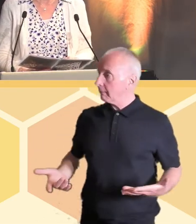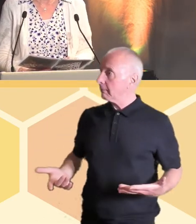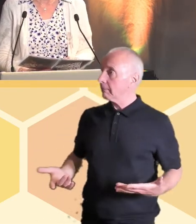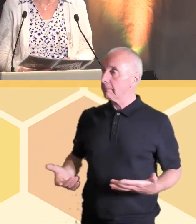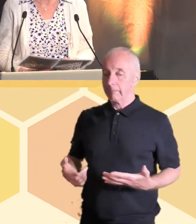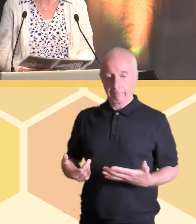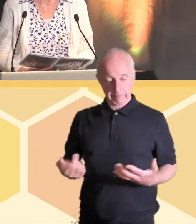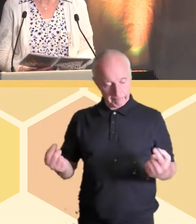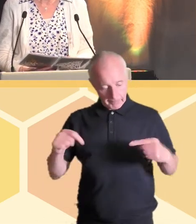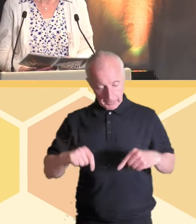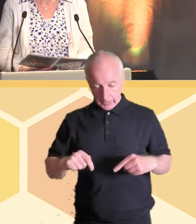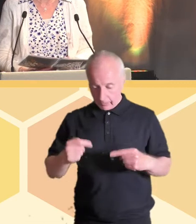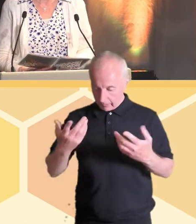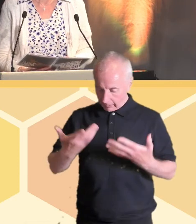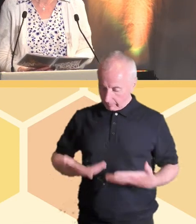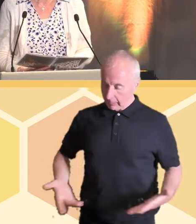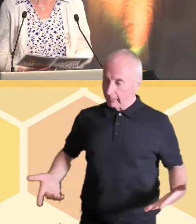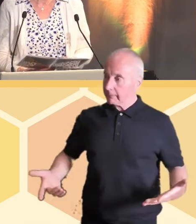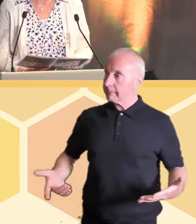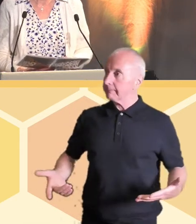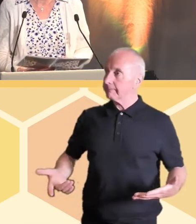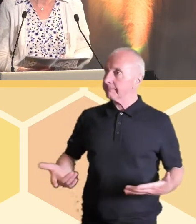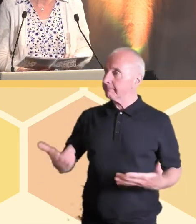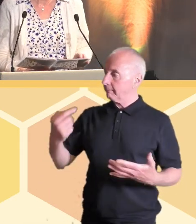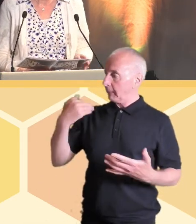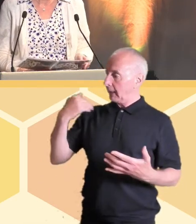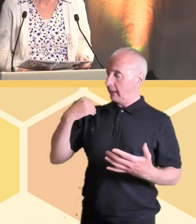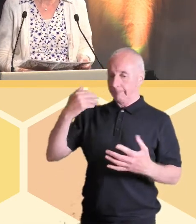Here I am, send me.'"